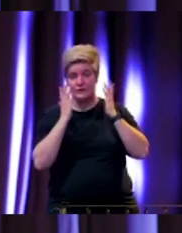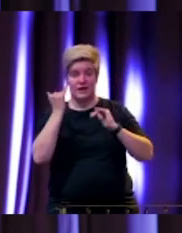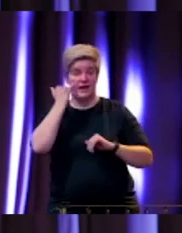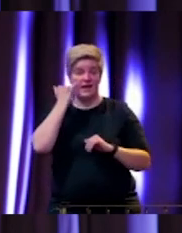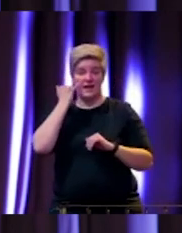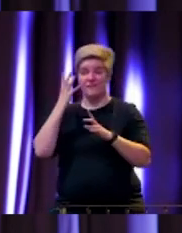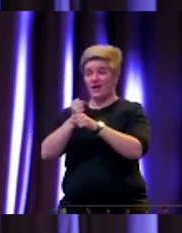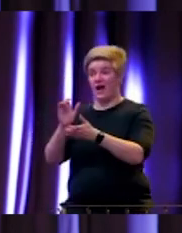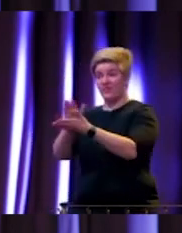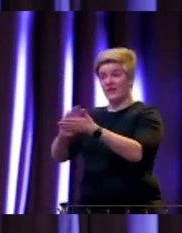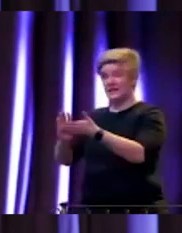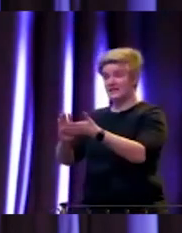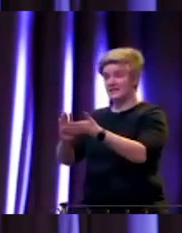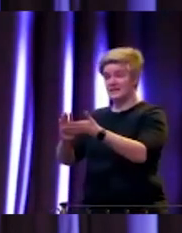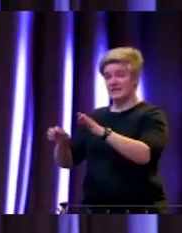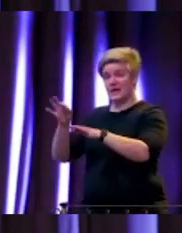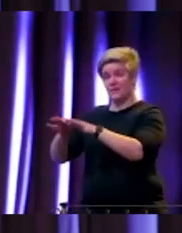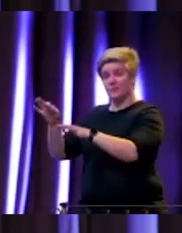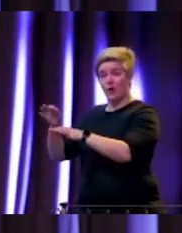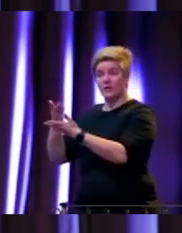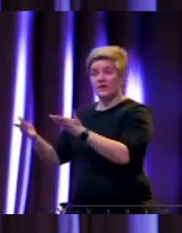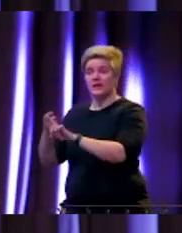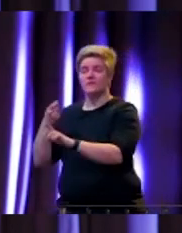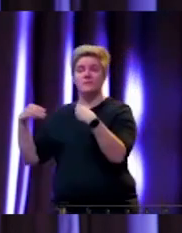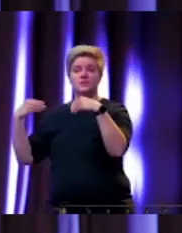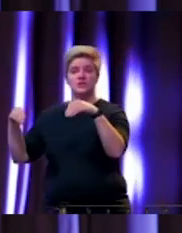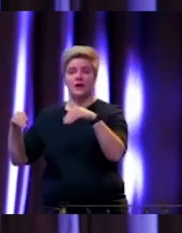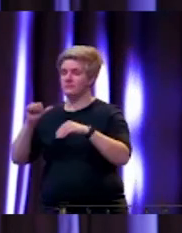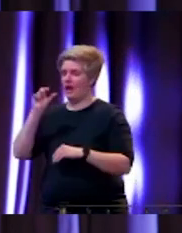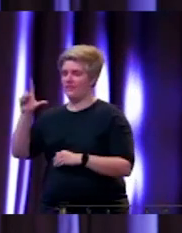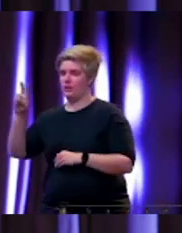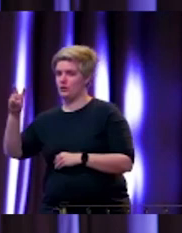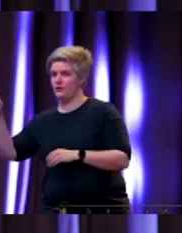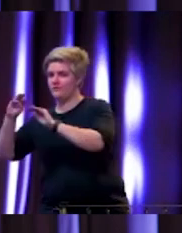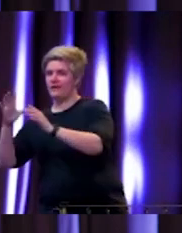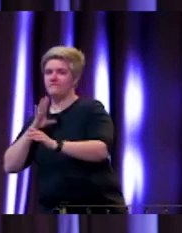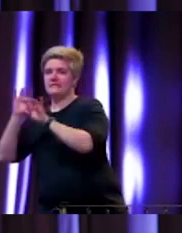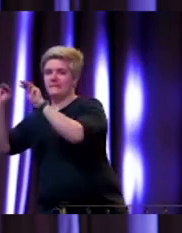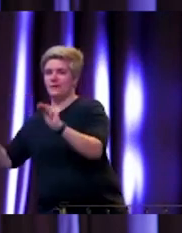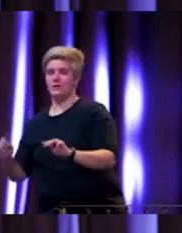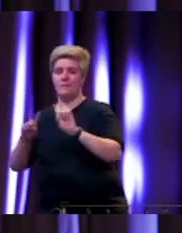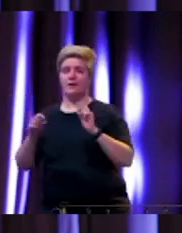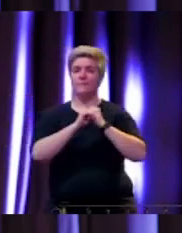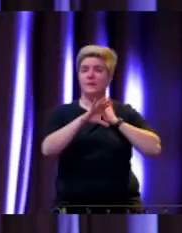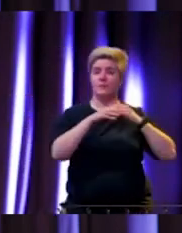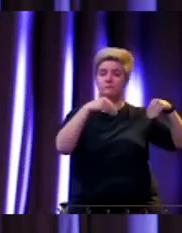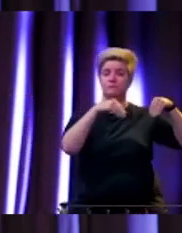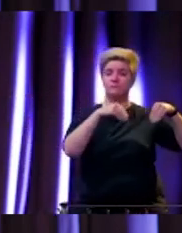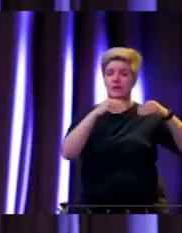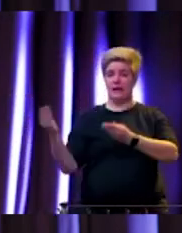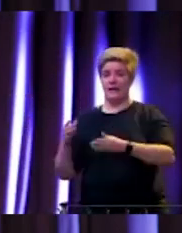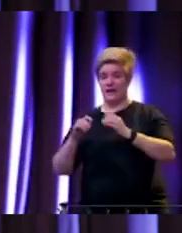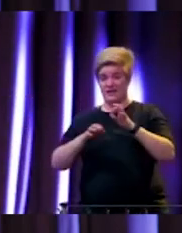thing from like a shop, right, not the Louvre, just from like a commercial stand, my parents would love it. They would love it